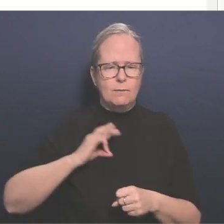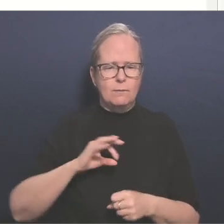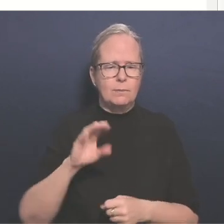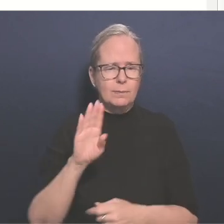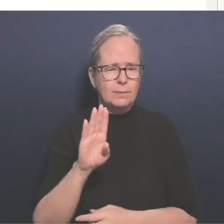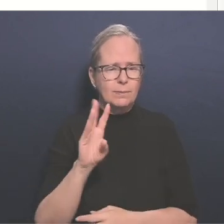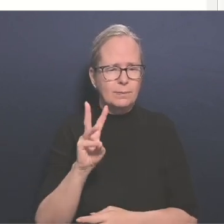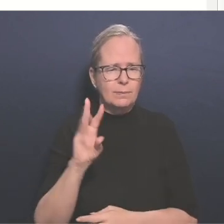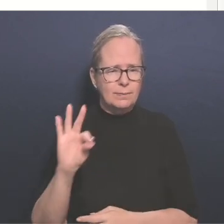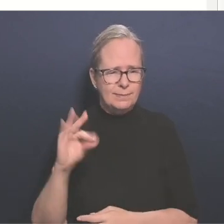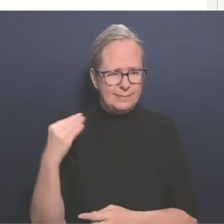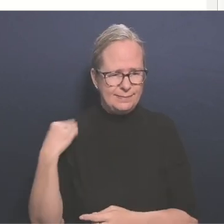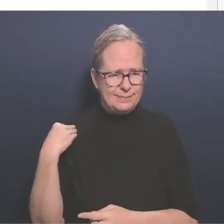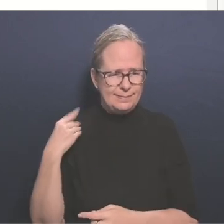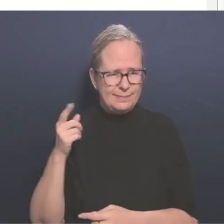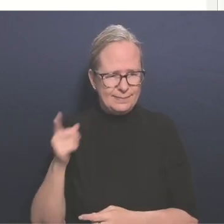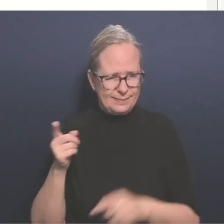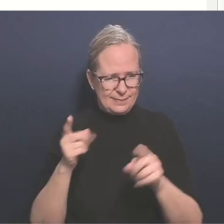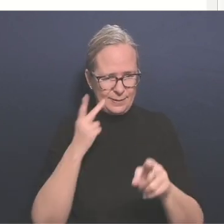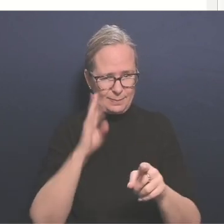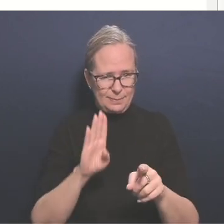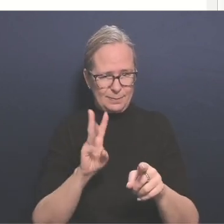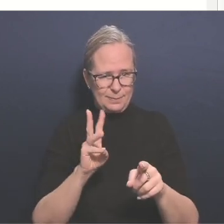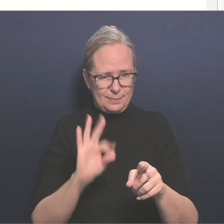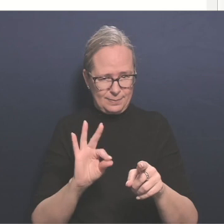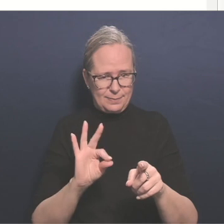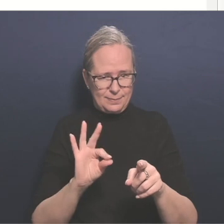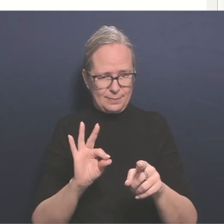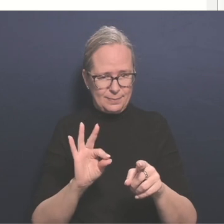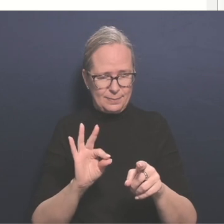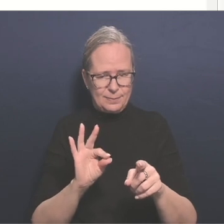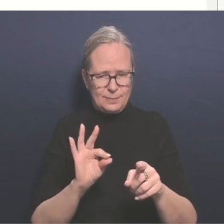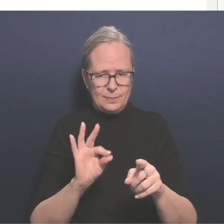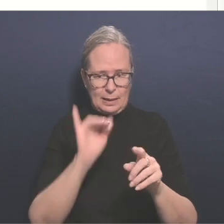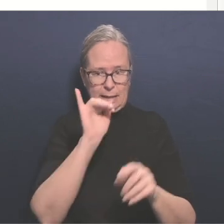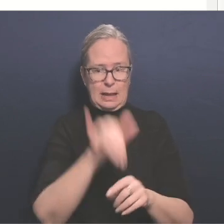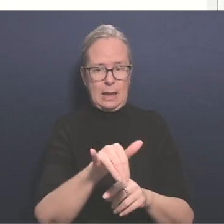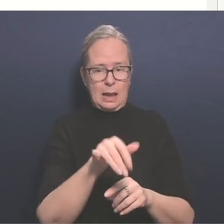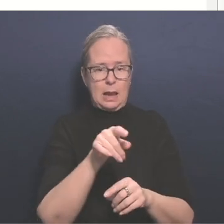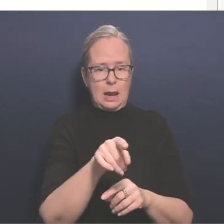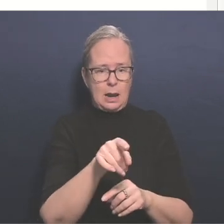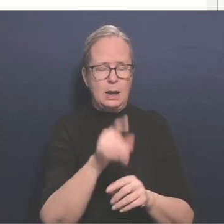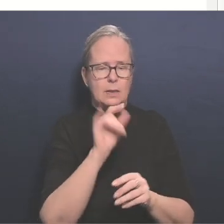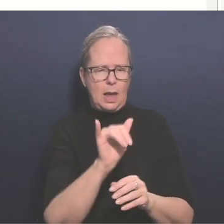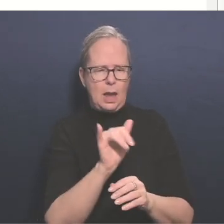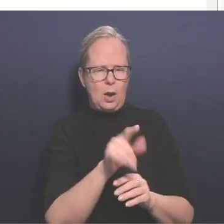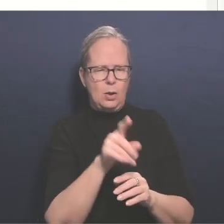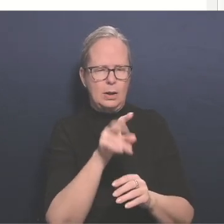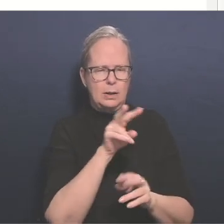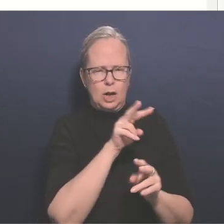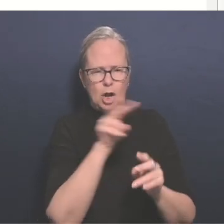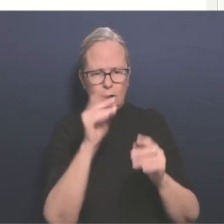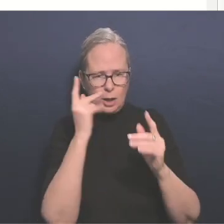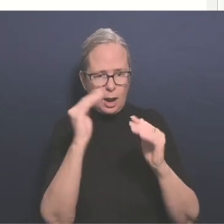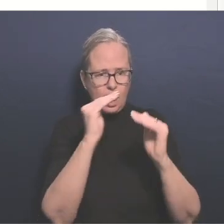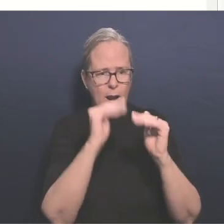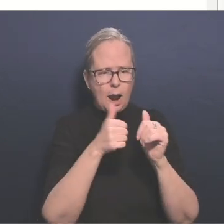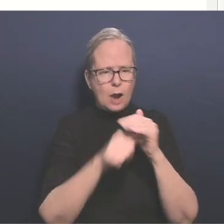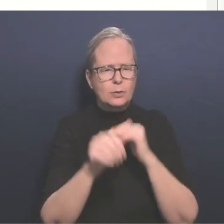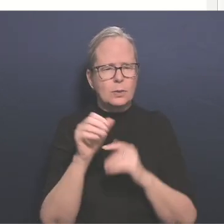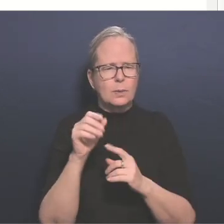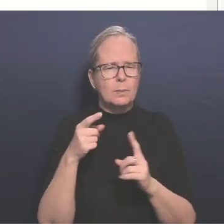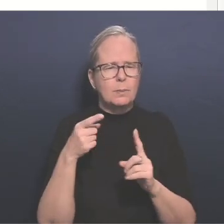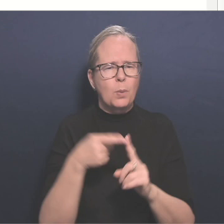tool, so it's in effect a deeper dive on these 4 key disabilities benefits based on the experience